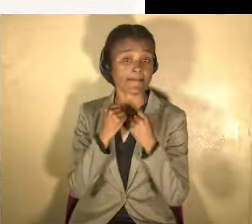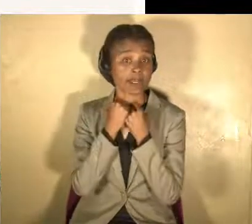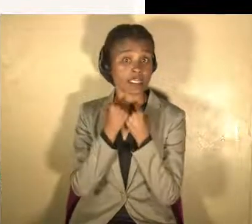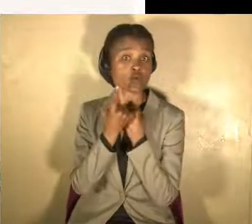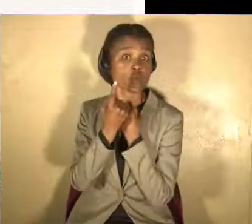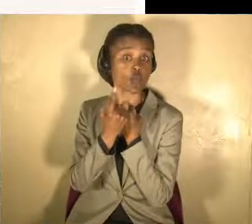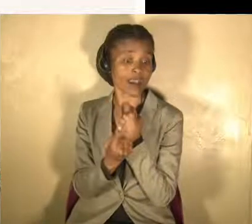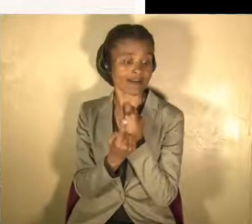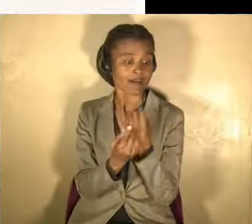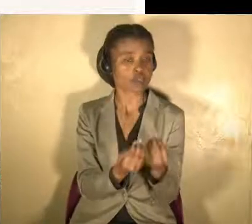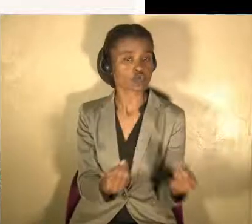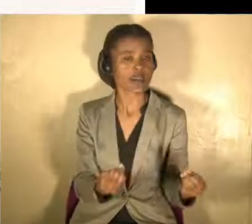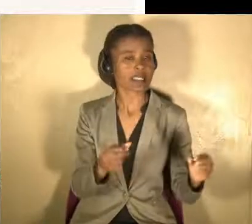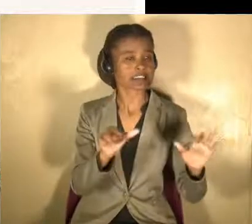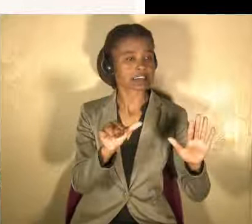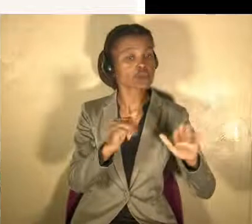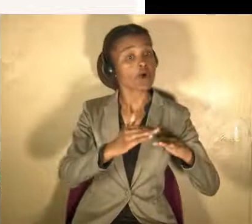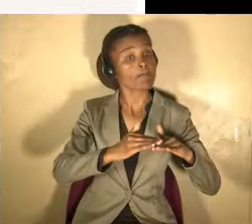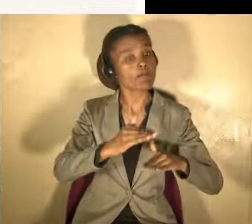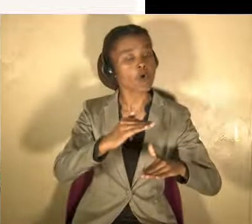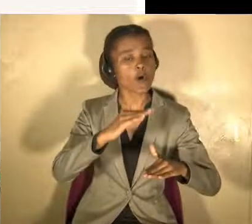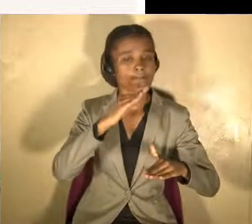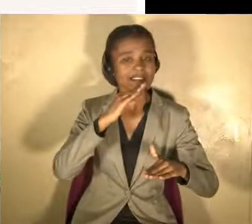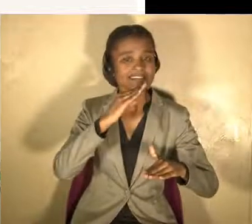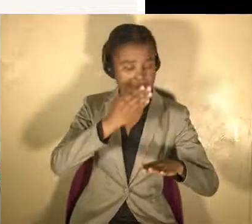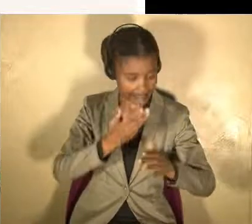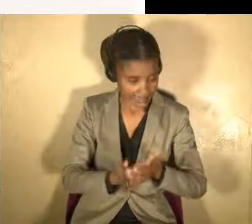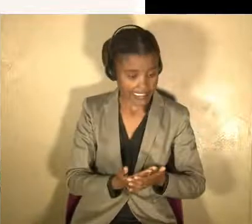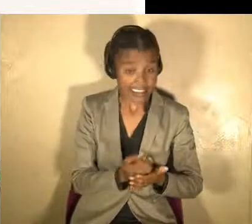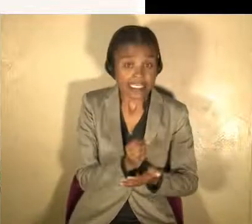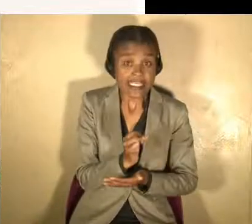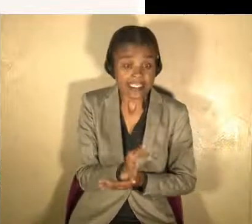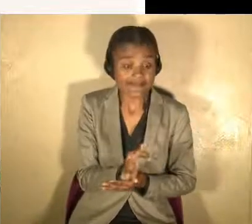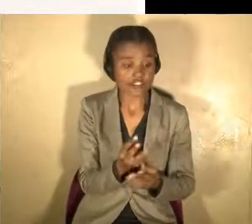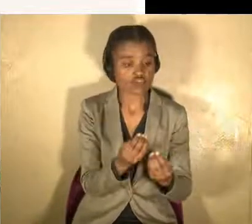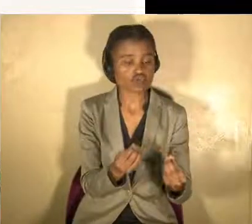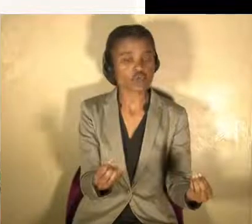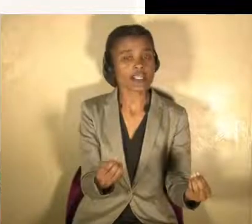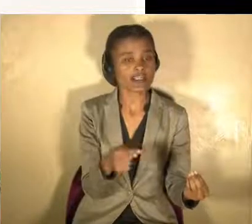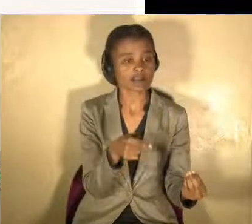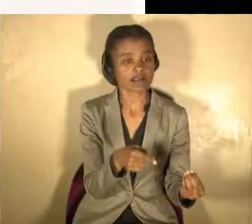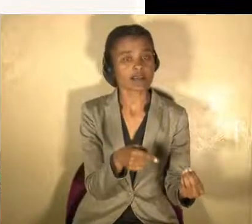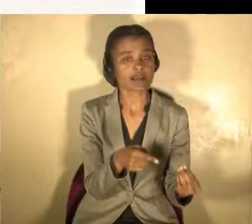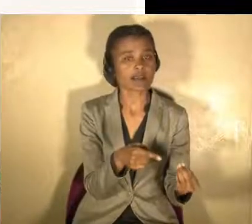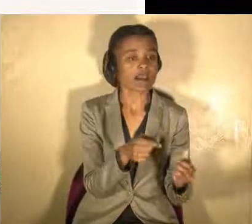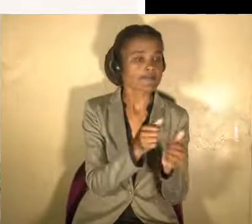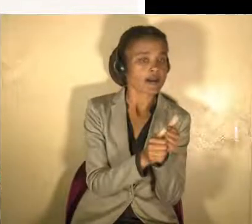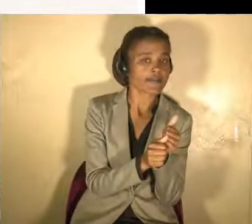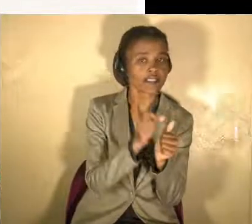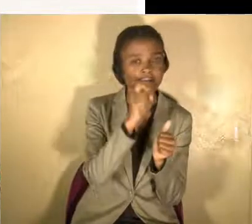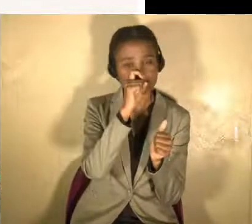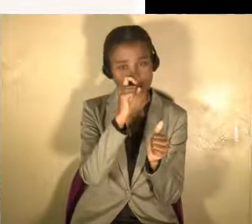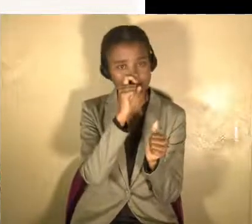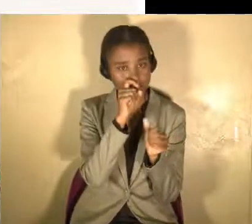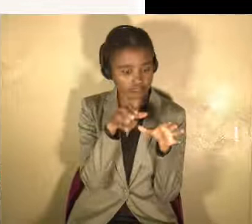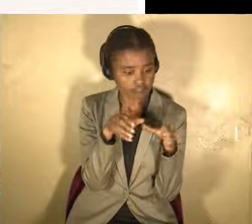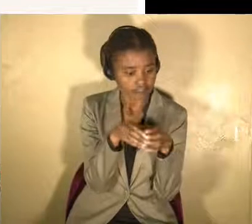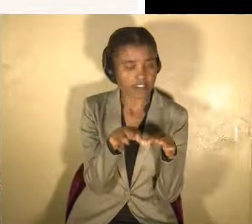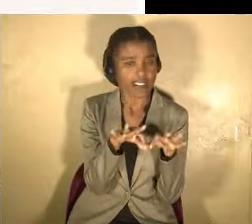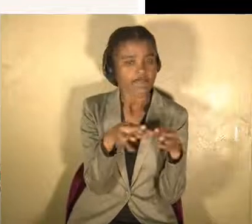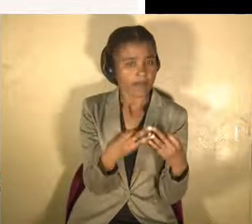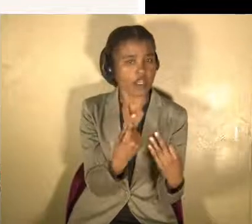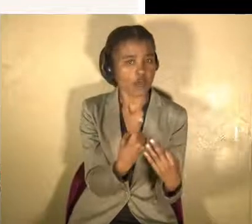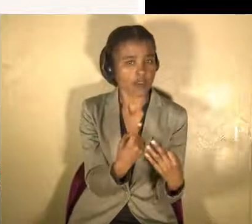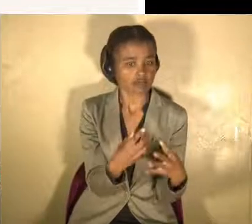current provision in the Act. So children who are coming from the same family should not be separated.